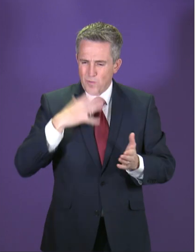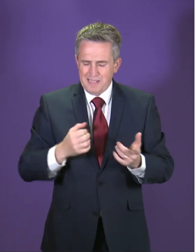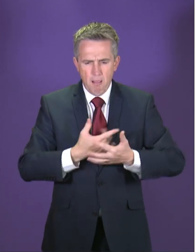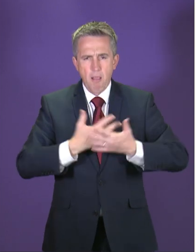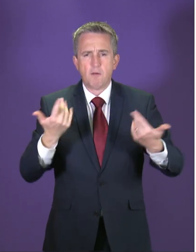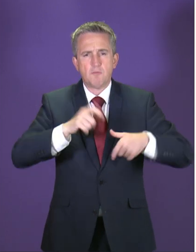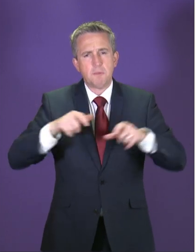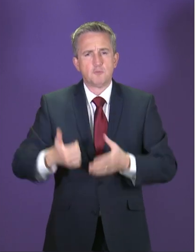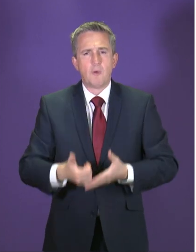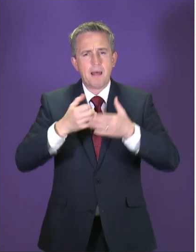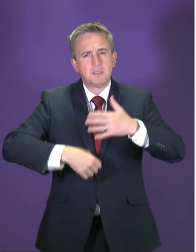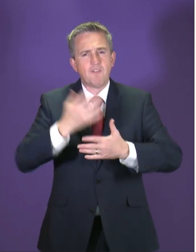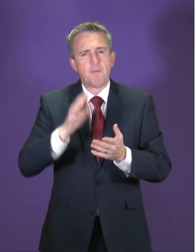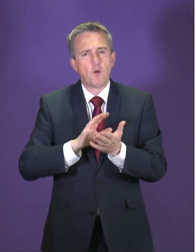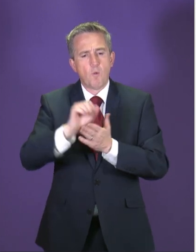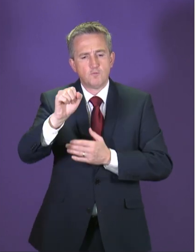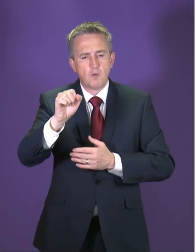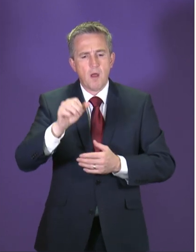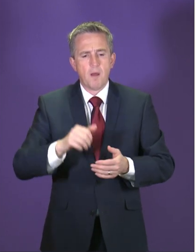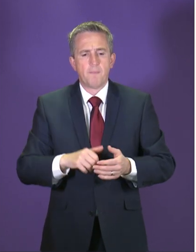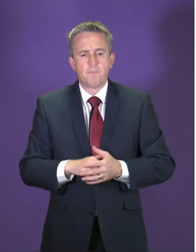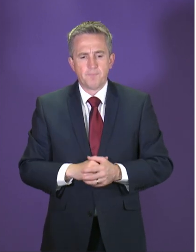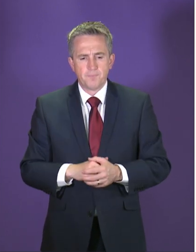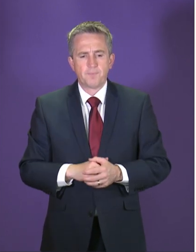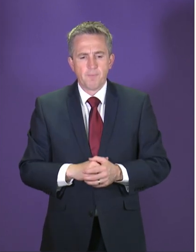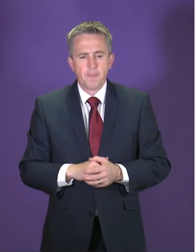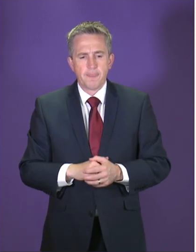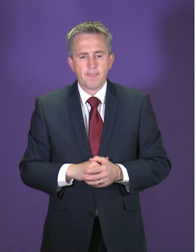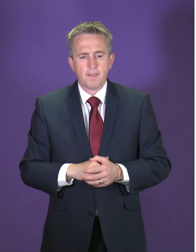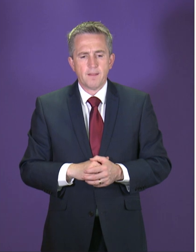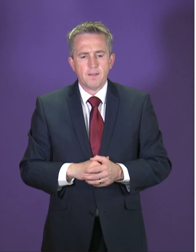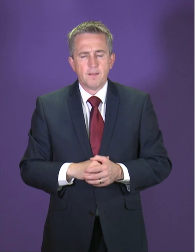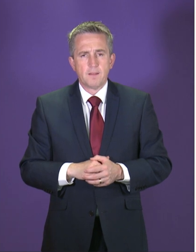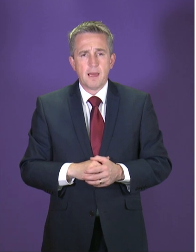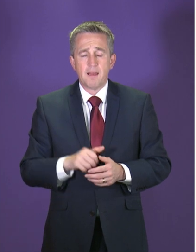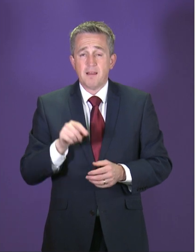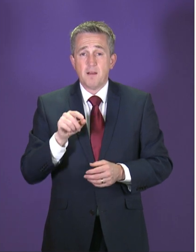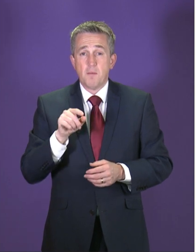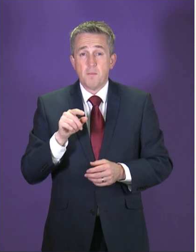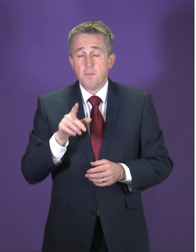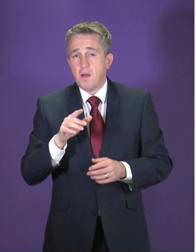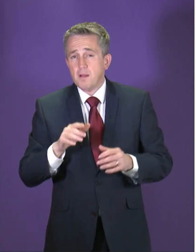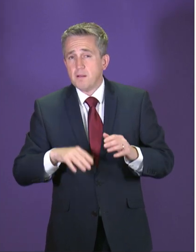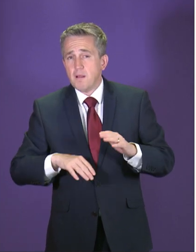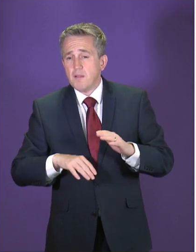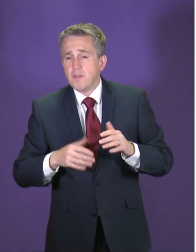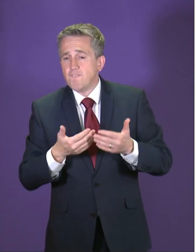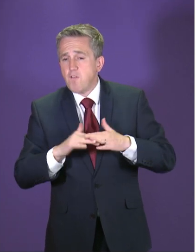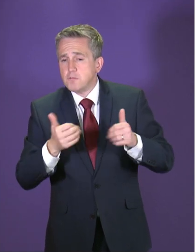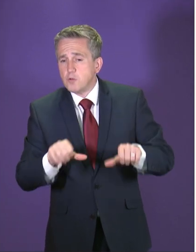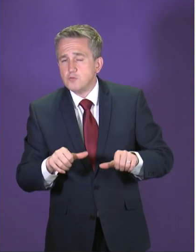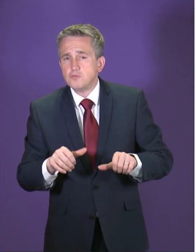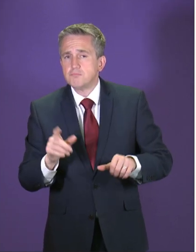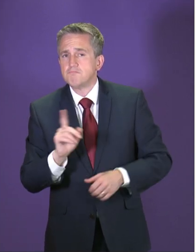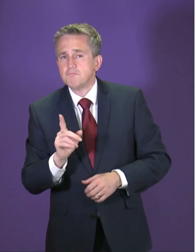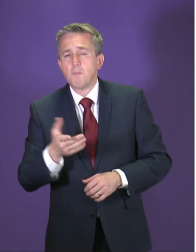mass. But this alone, that's my last thing I'd like to say to you, cannot be the whole answer. When I